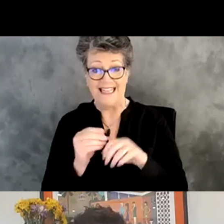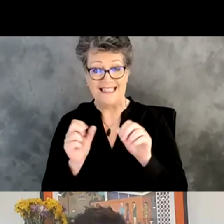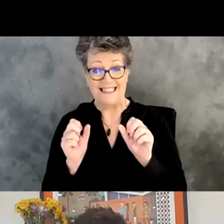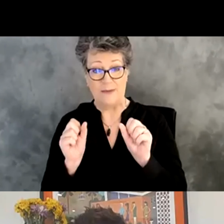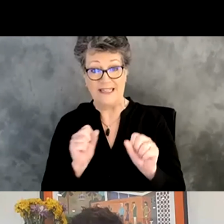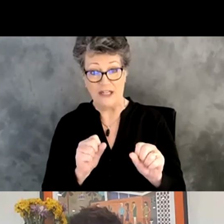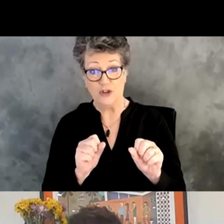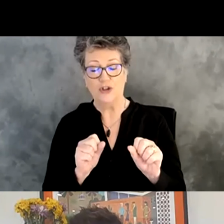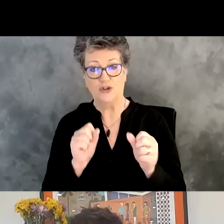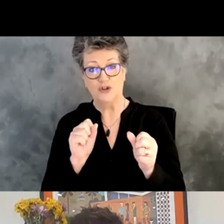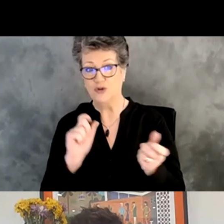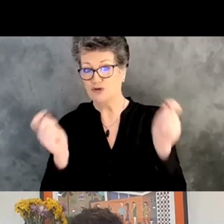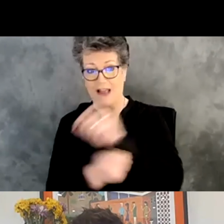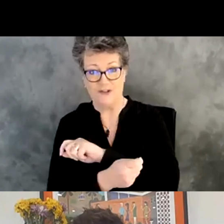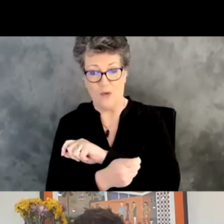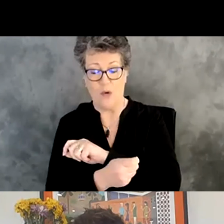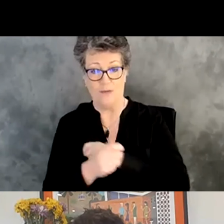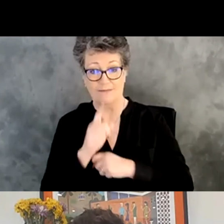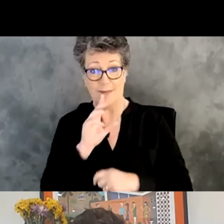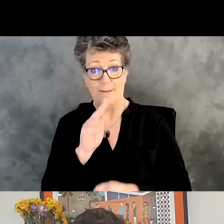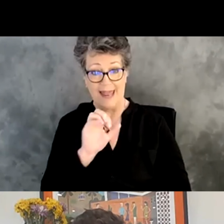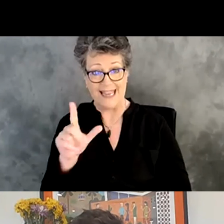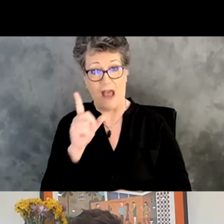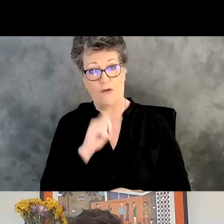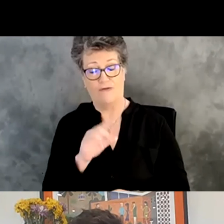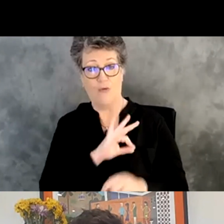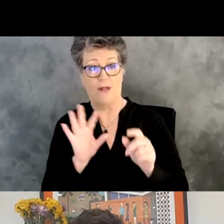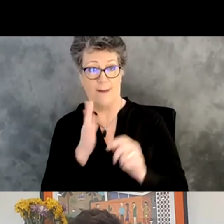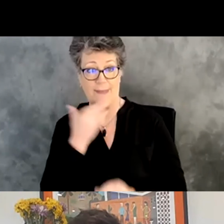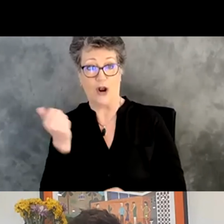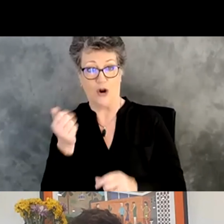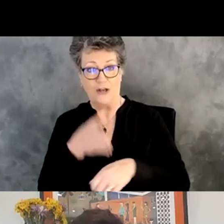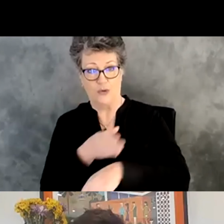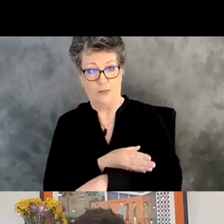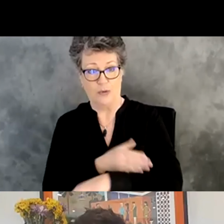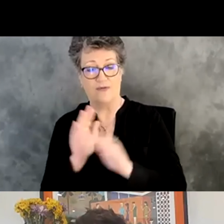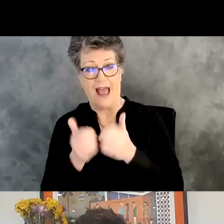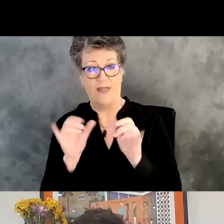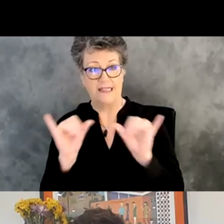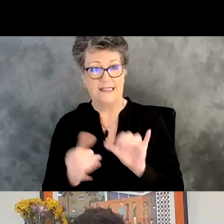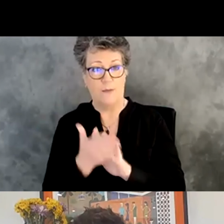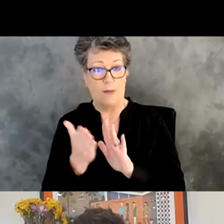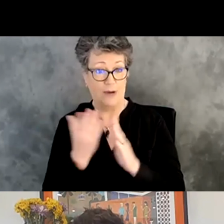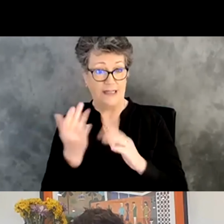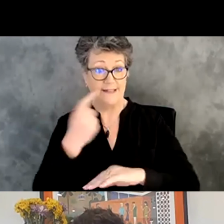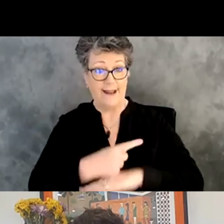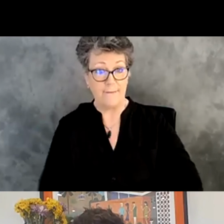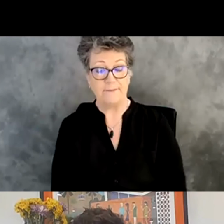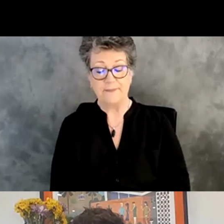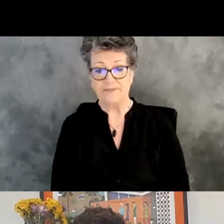to transform really Medi-Cal for the better and, improve how that system really operates today